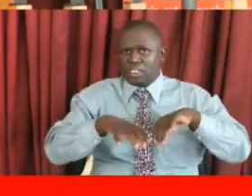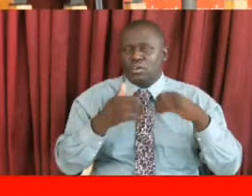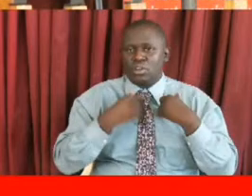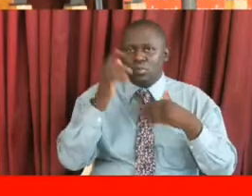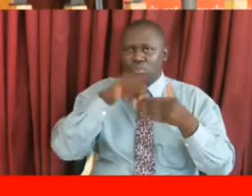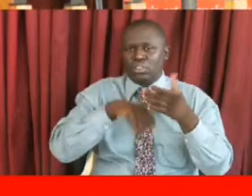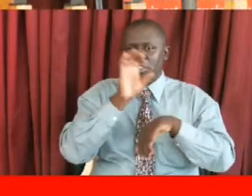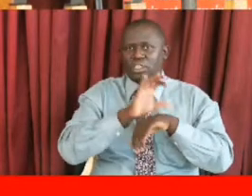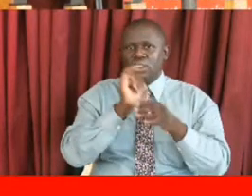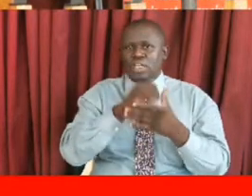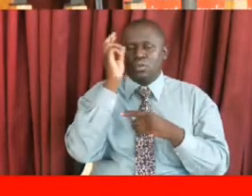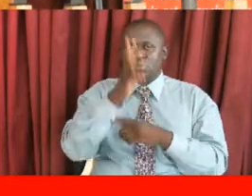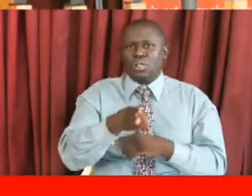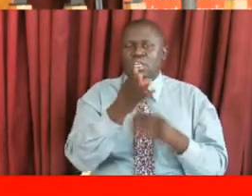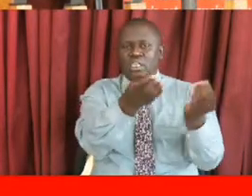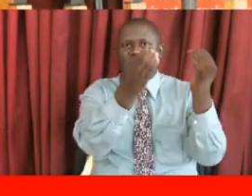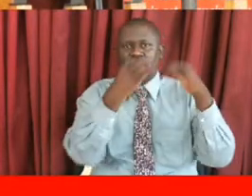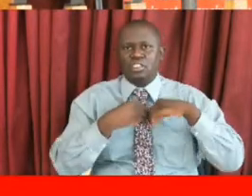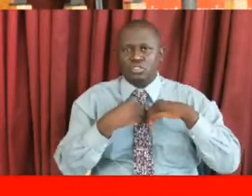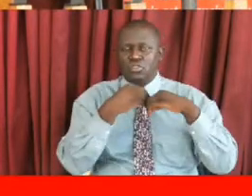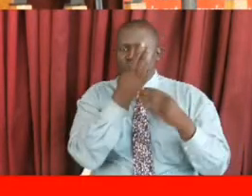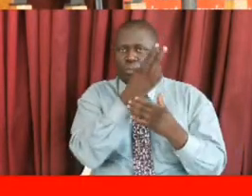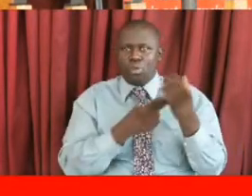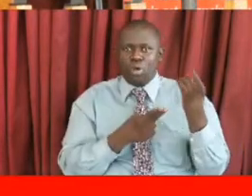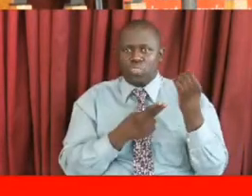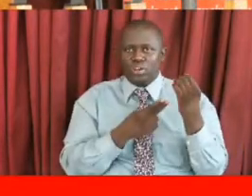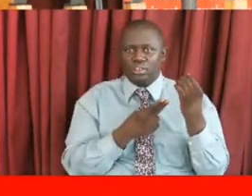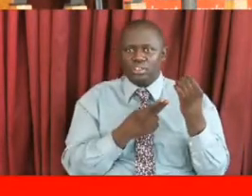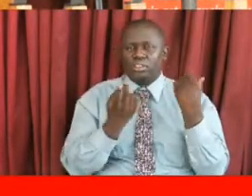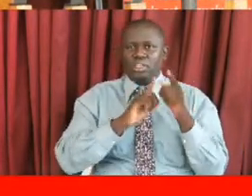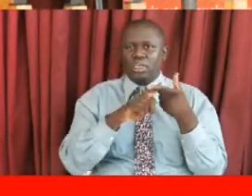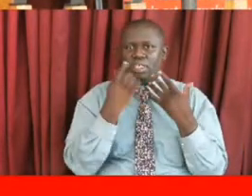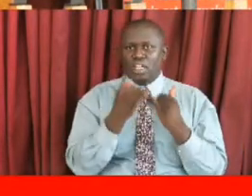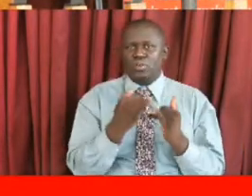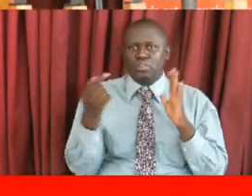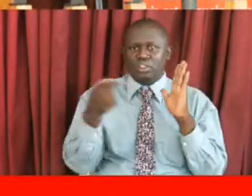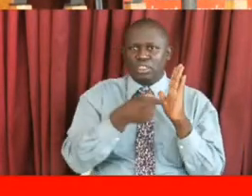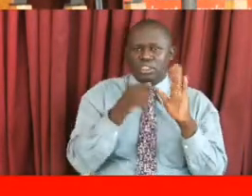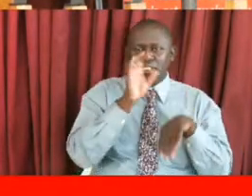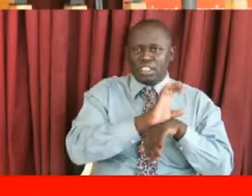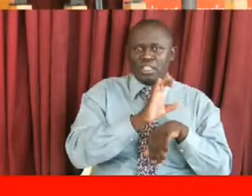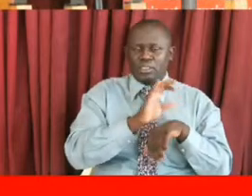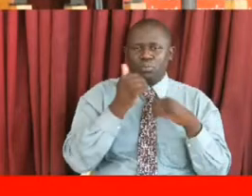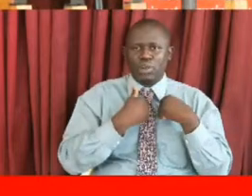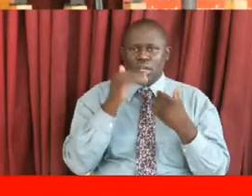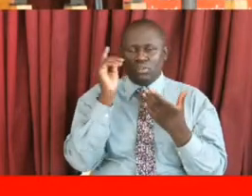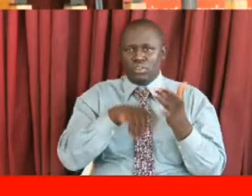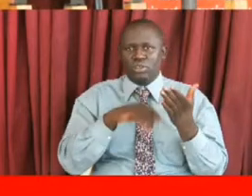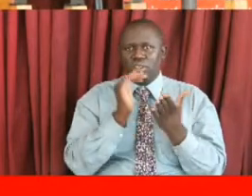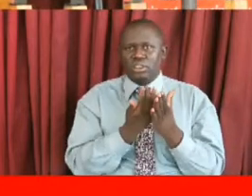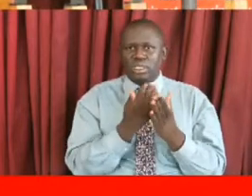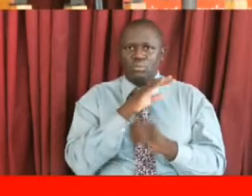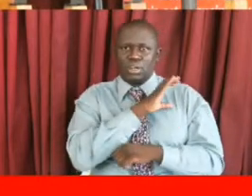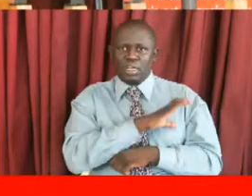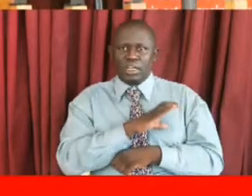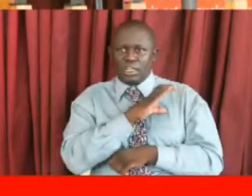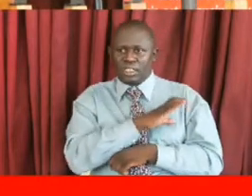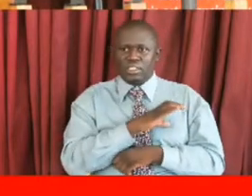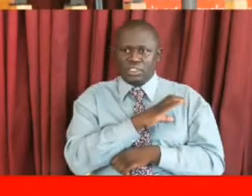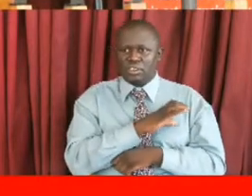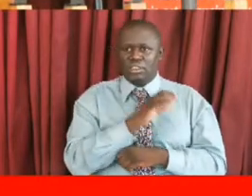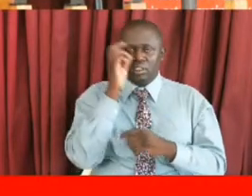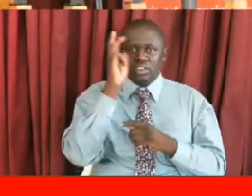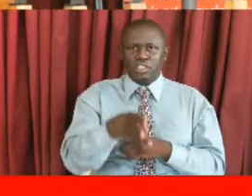and L okay this church will have some characteristics it will